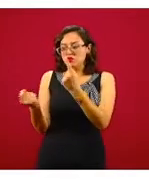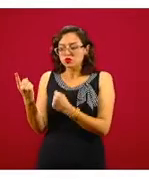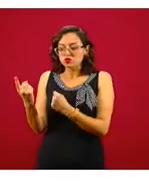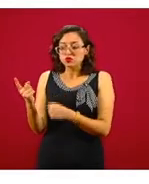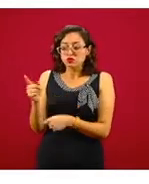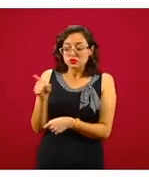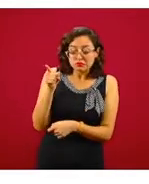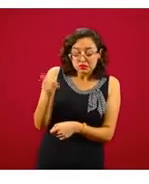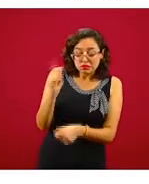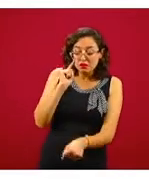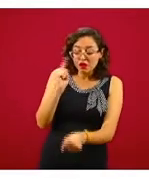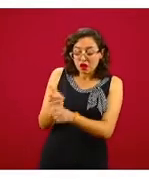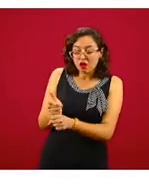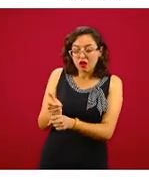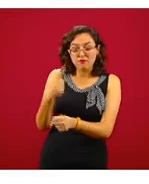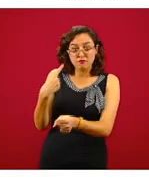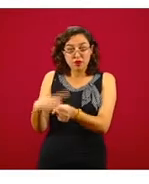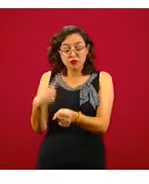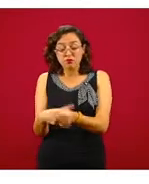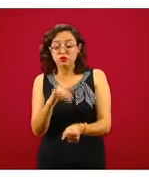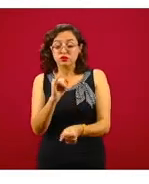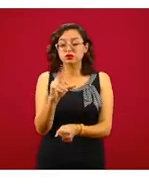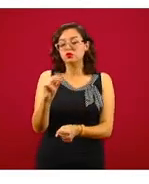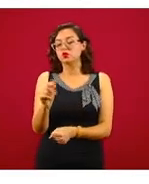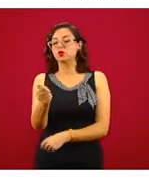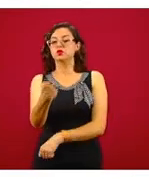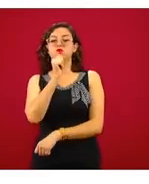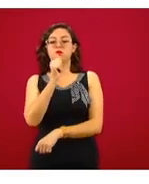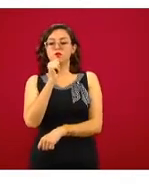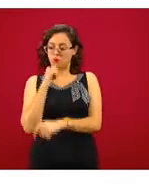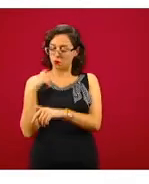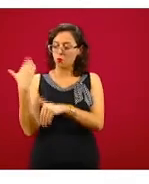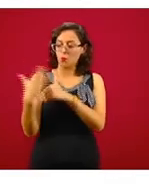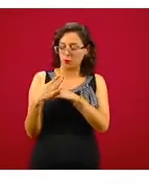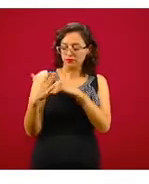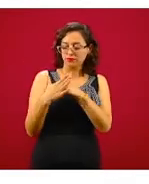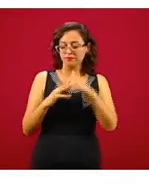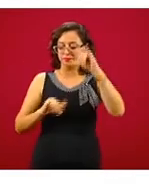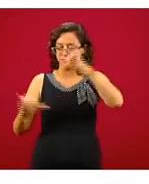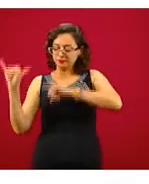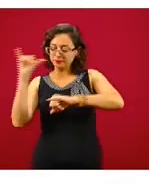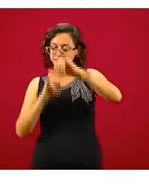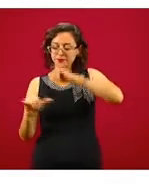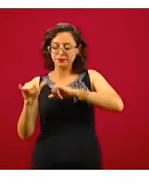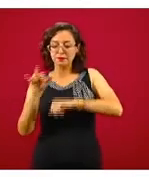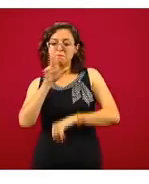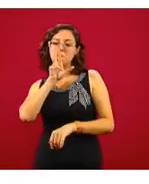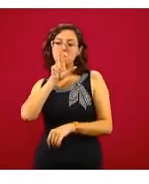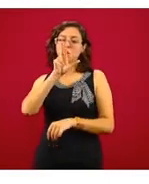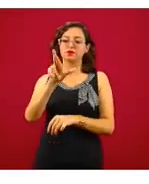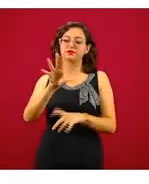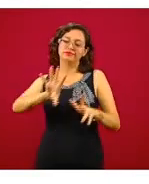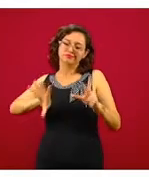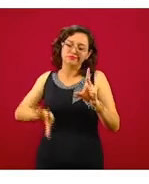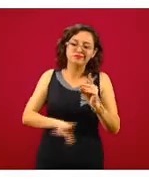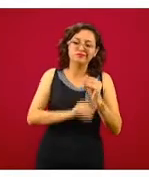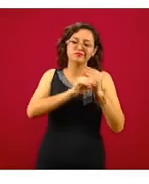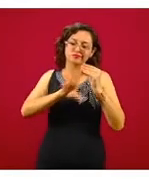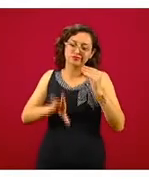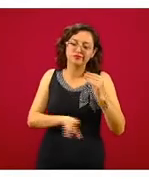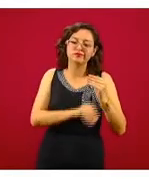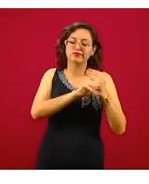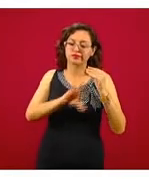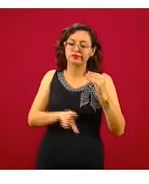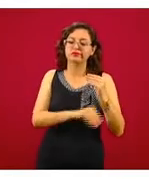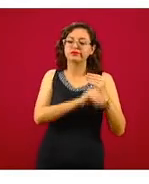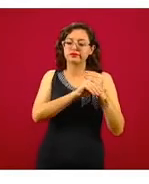259 fatalities that are currently catalogued as suspect fatalities. We are still waiting for the